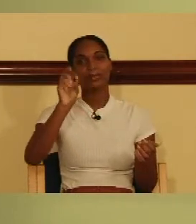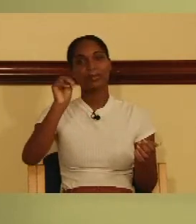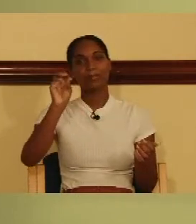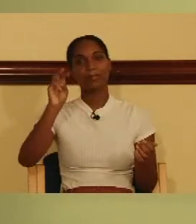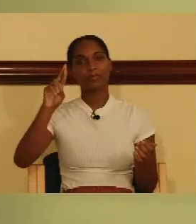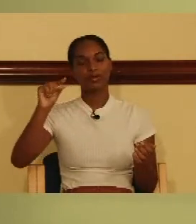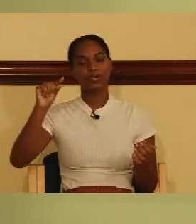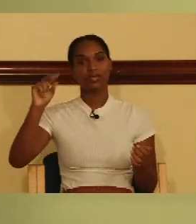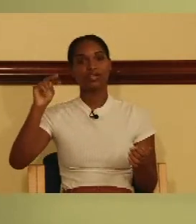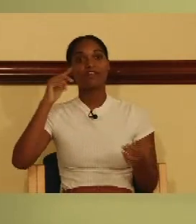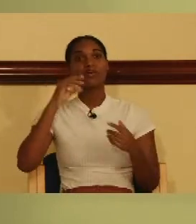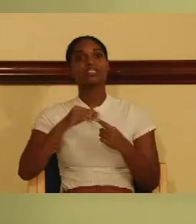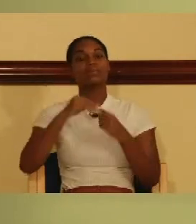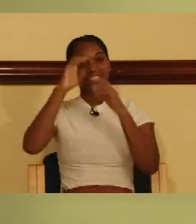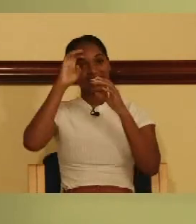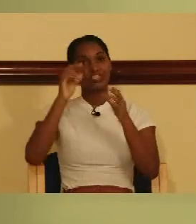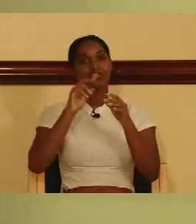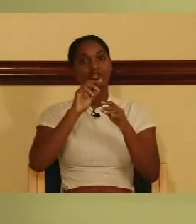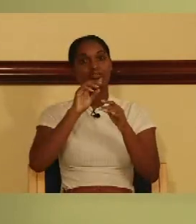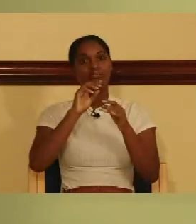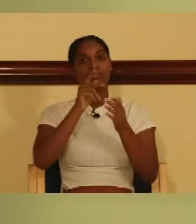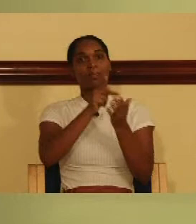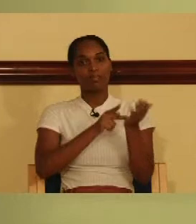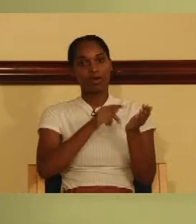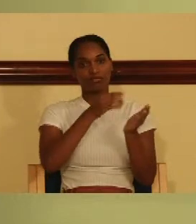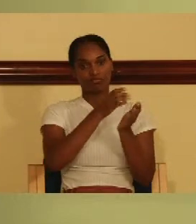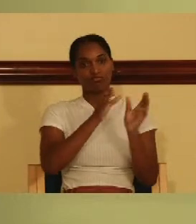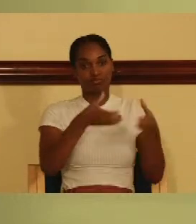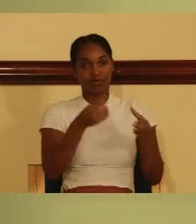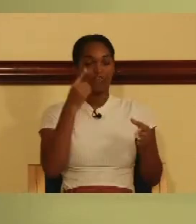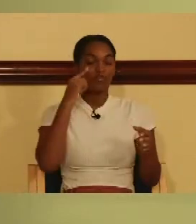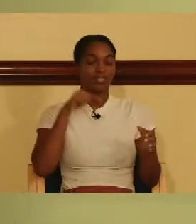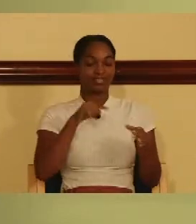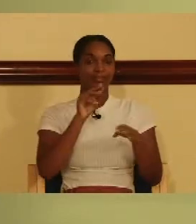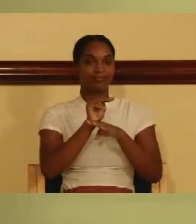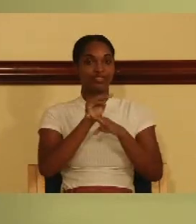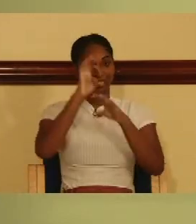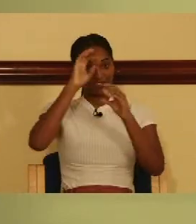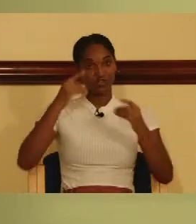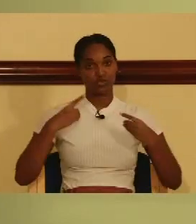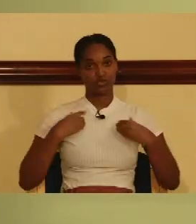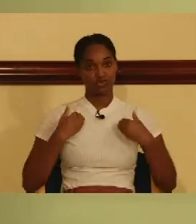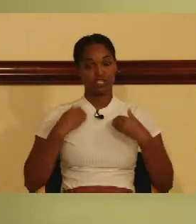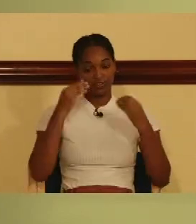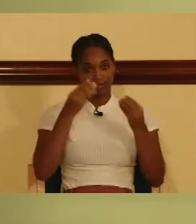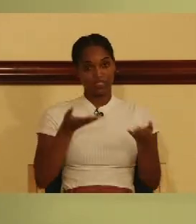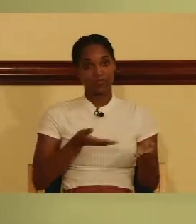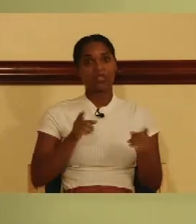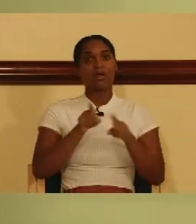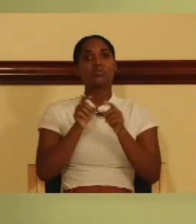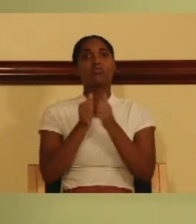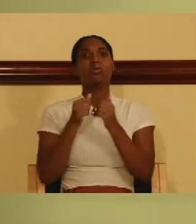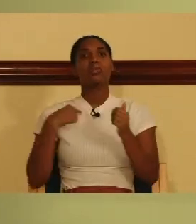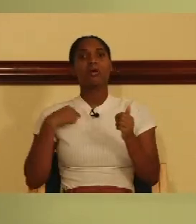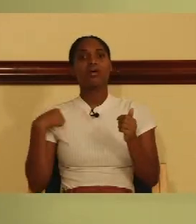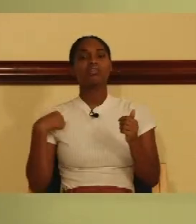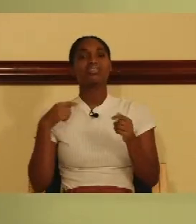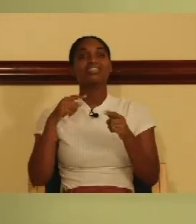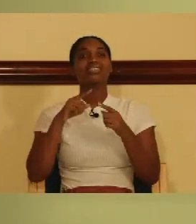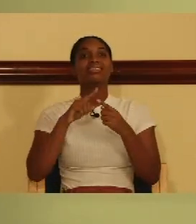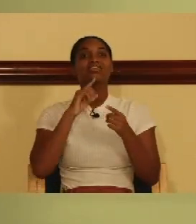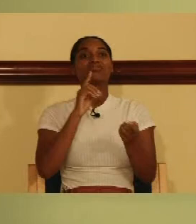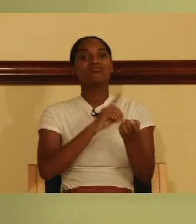of the Special Education Unit here at the Ministry of Education, Youth and Information. Also with us is Dr. Christine